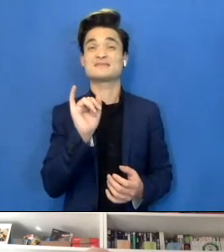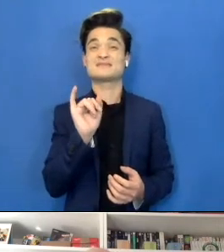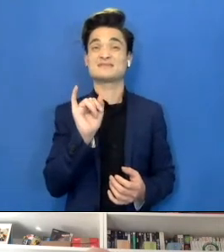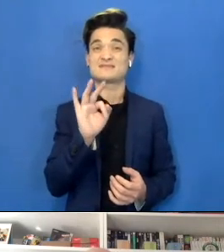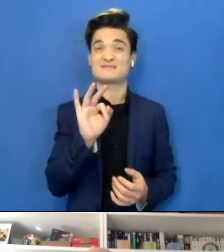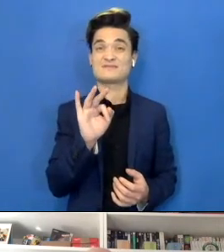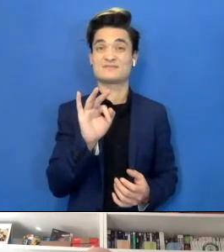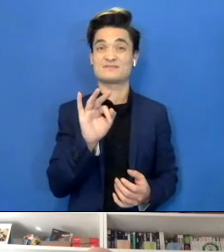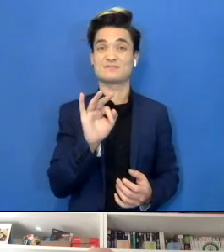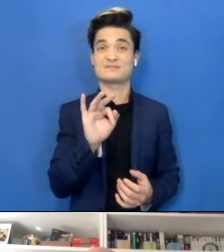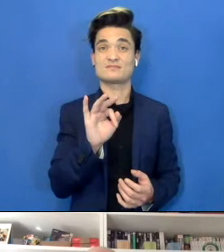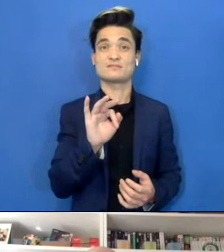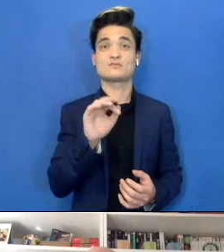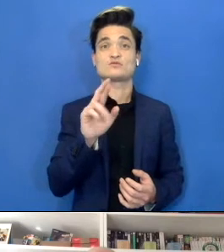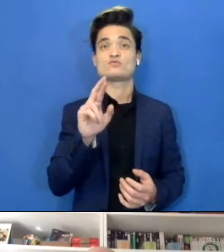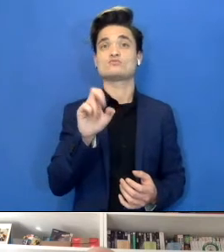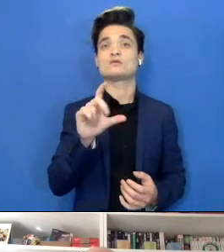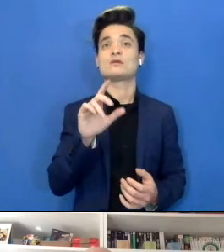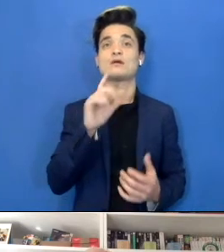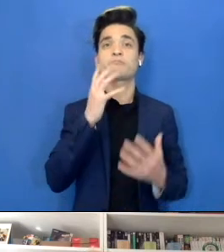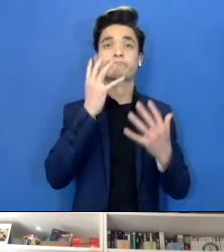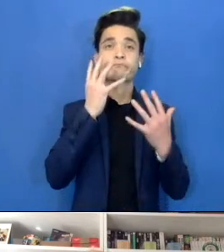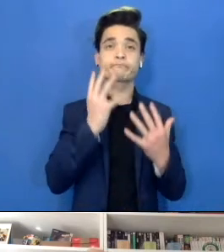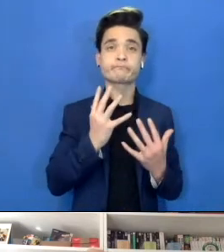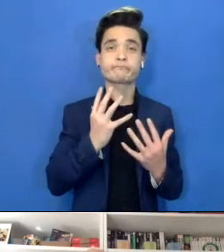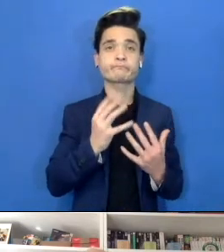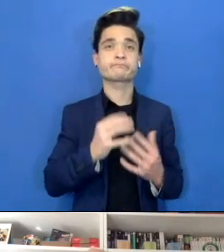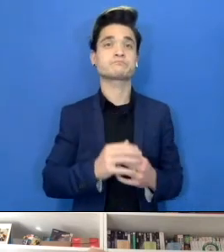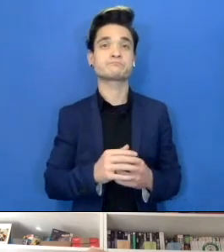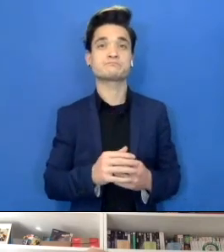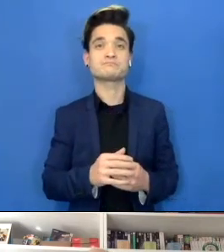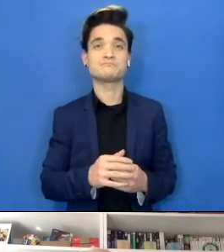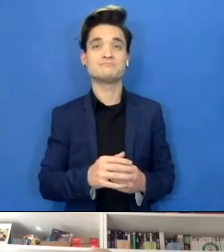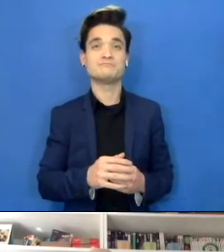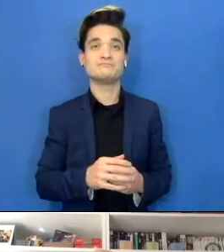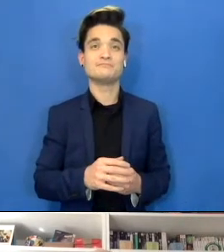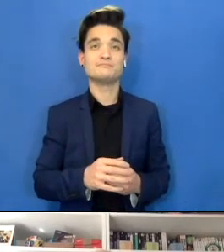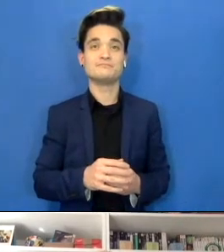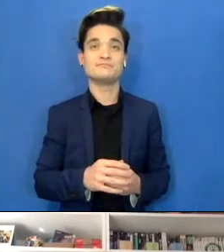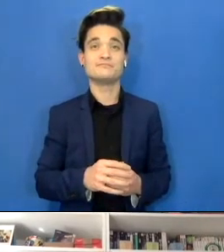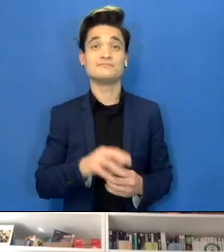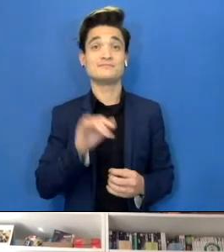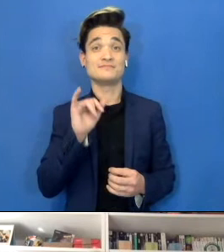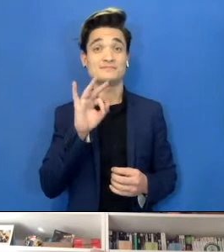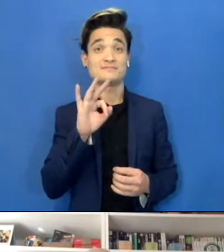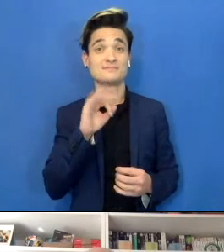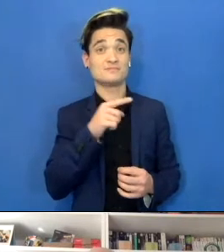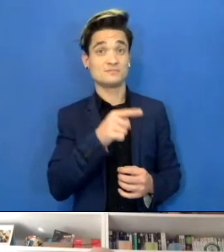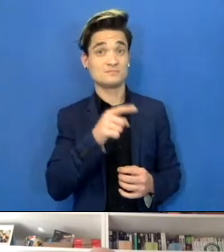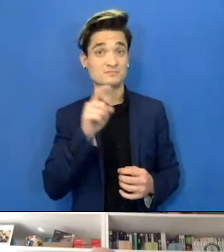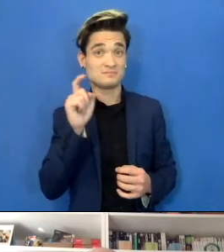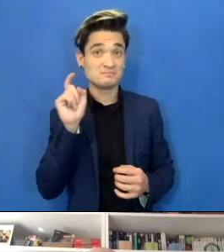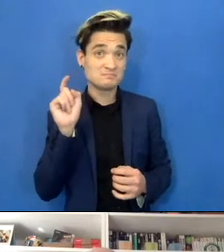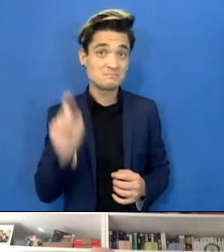Right? When it's coerced, like, look, you have to do this, otherwise, I don't know, I'll give your part to someone else. There